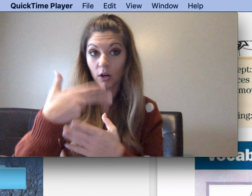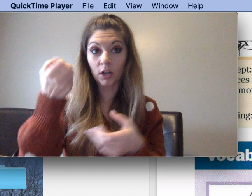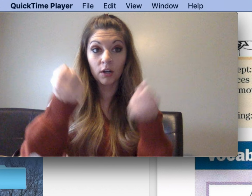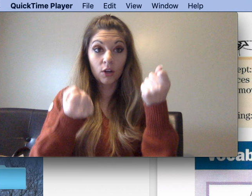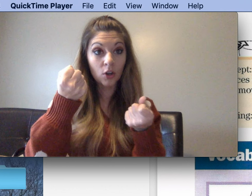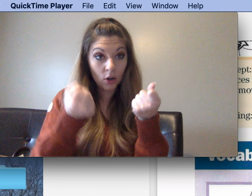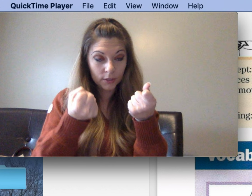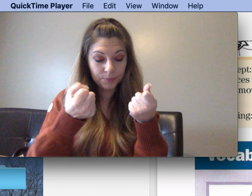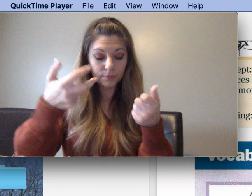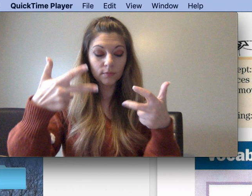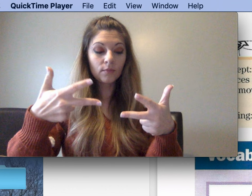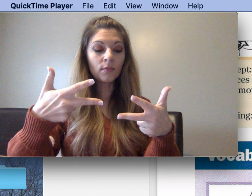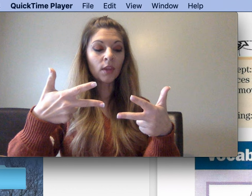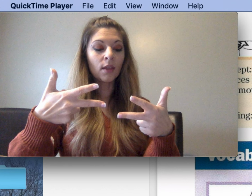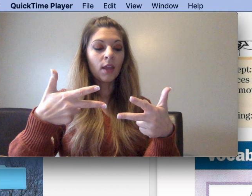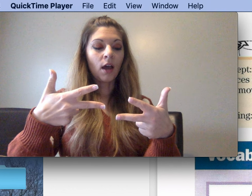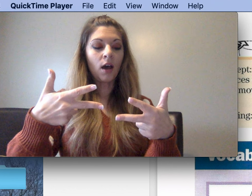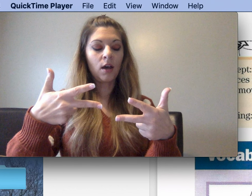for car.